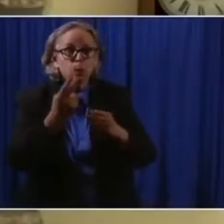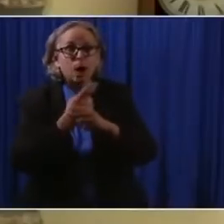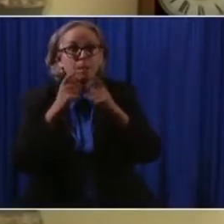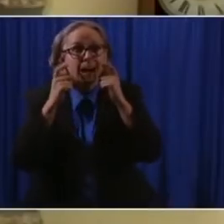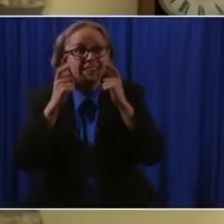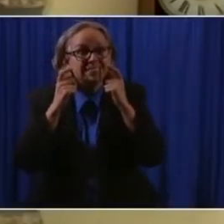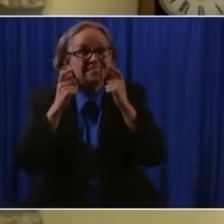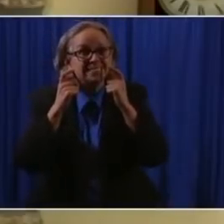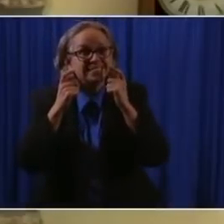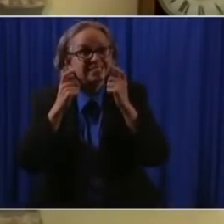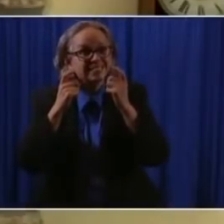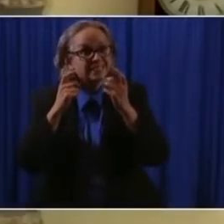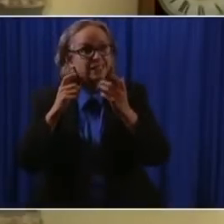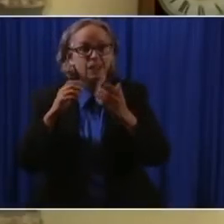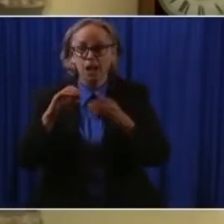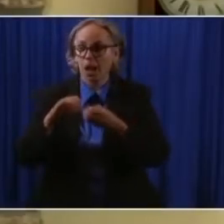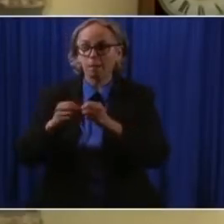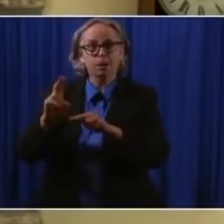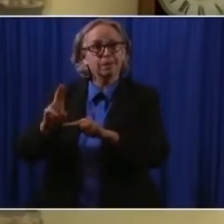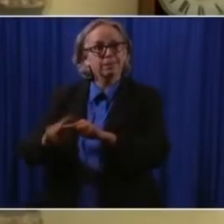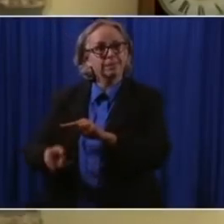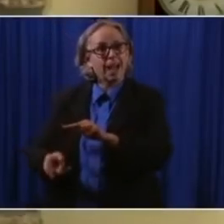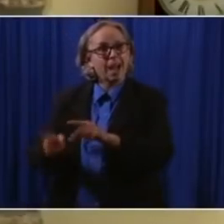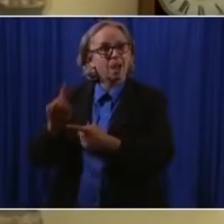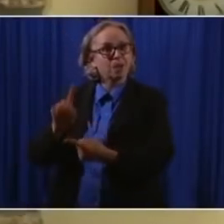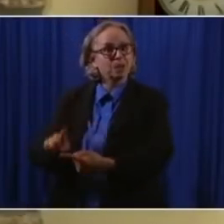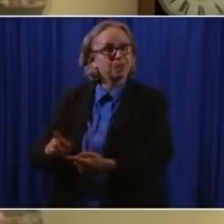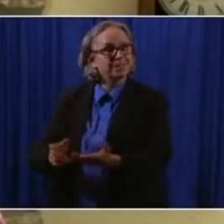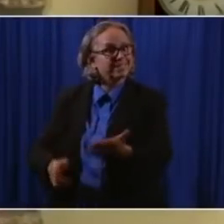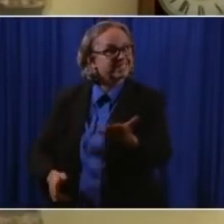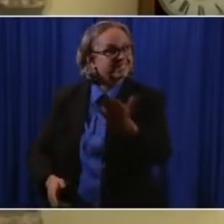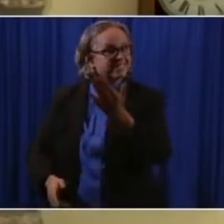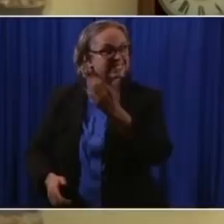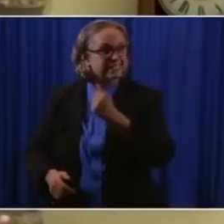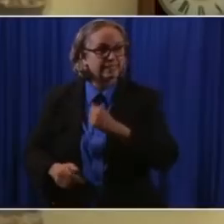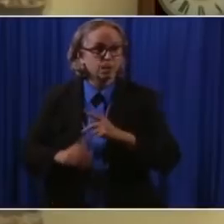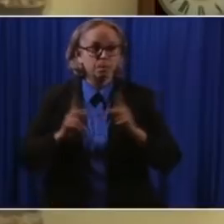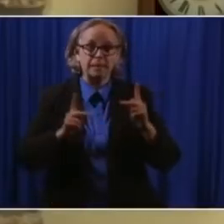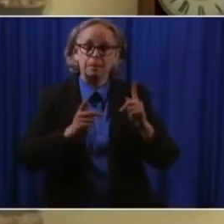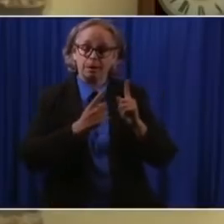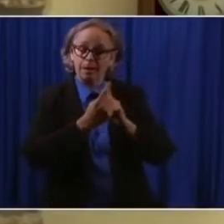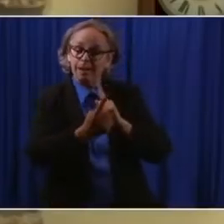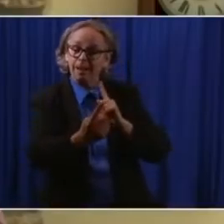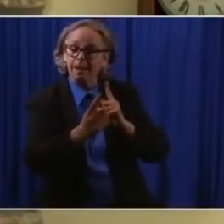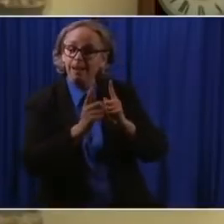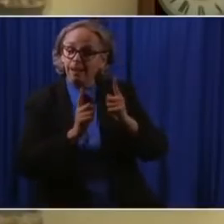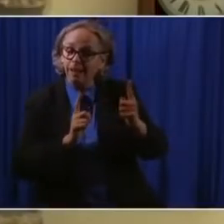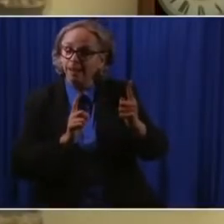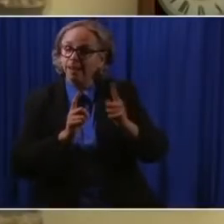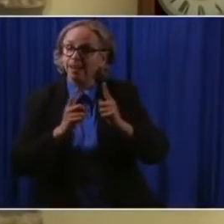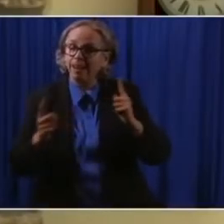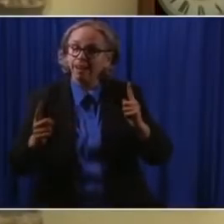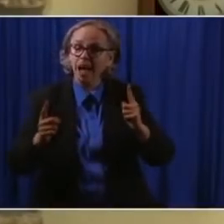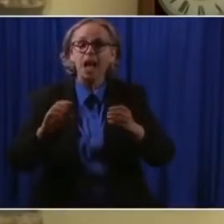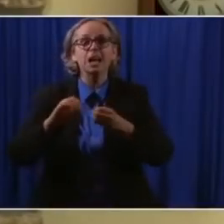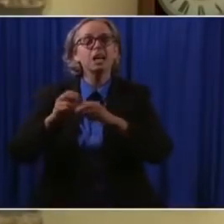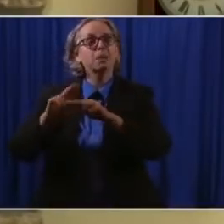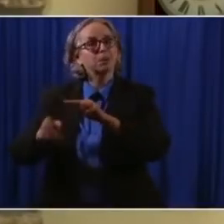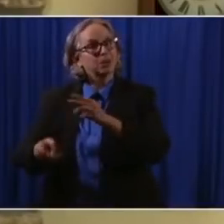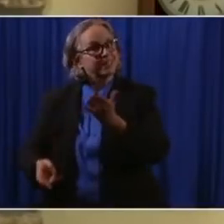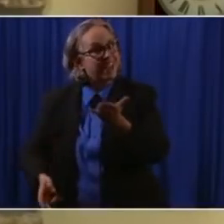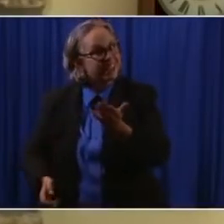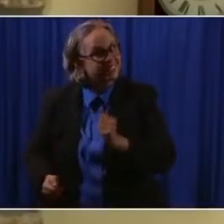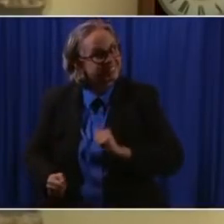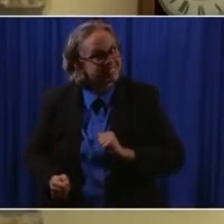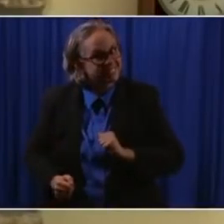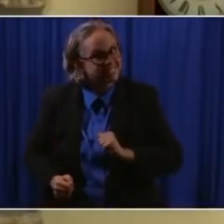goes down. If people are conscious about keeping separation, keeping a distance, the rate goes down.